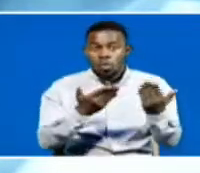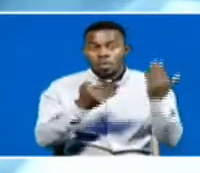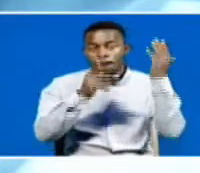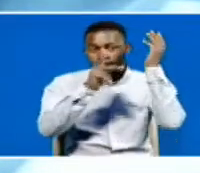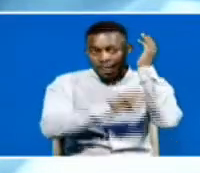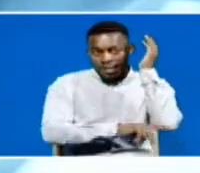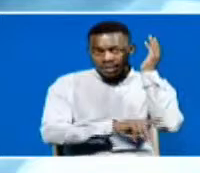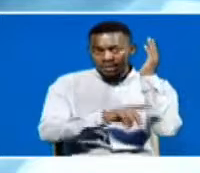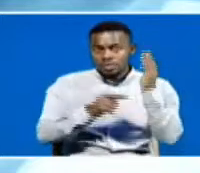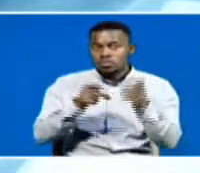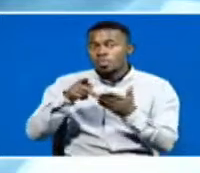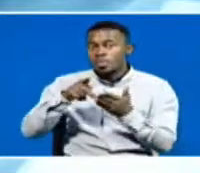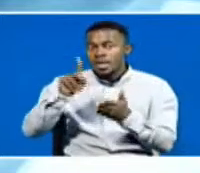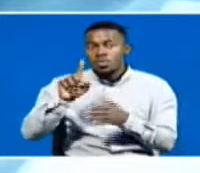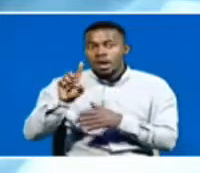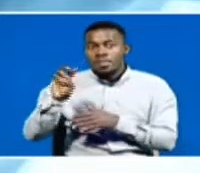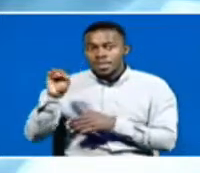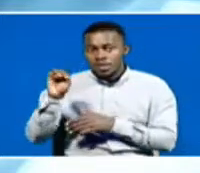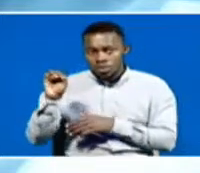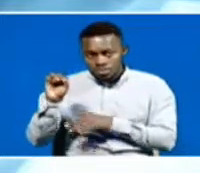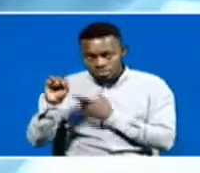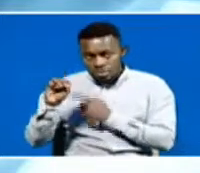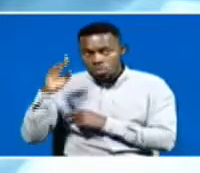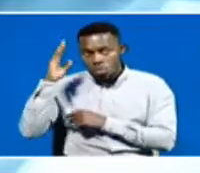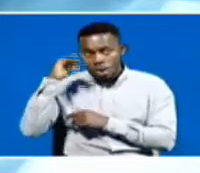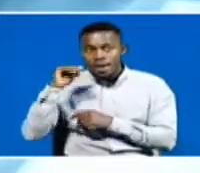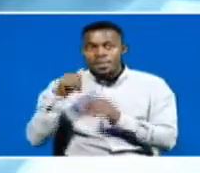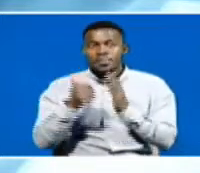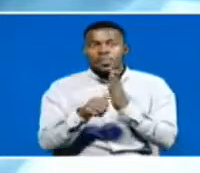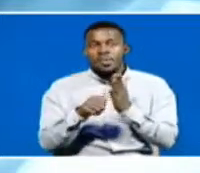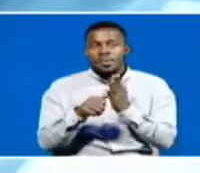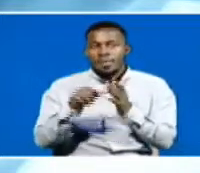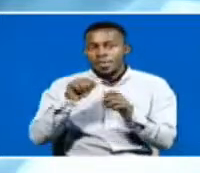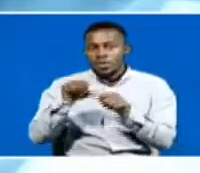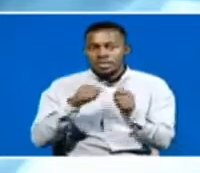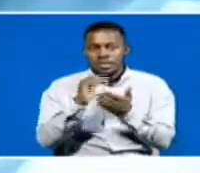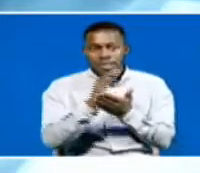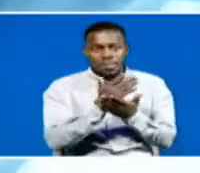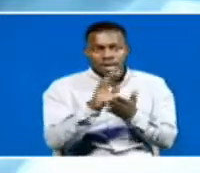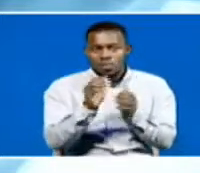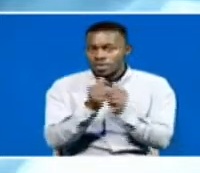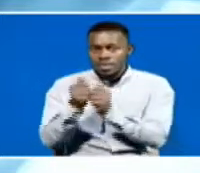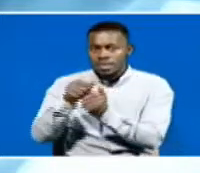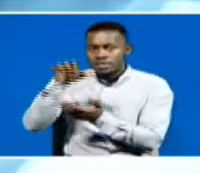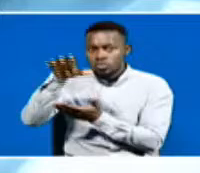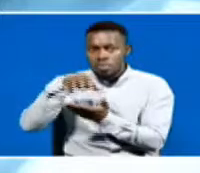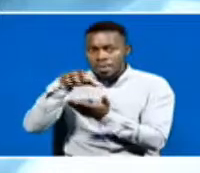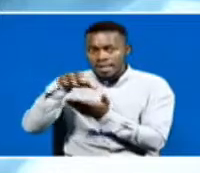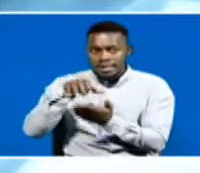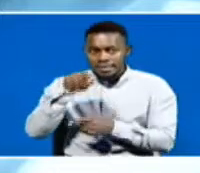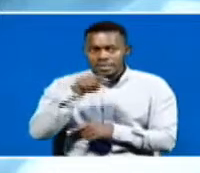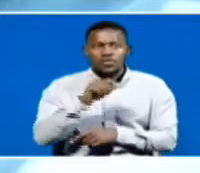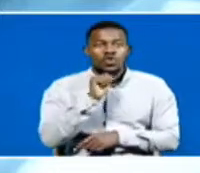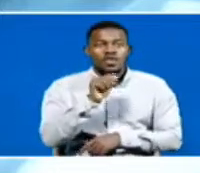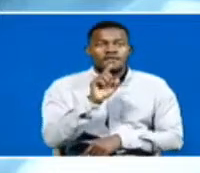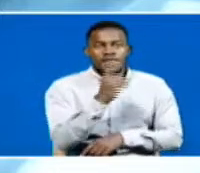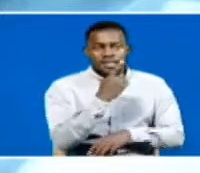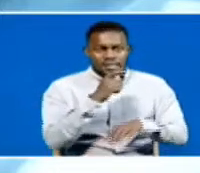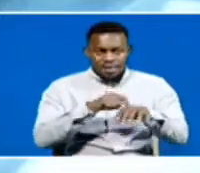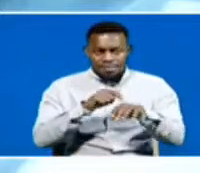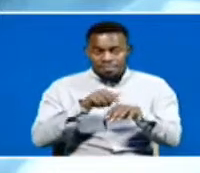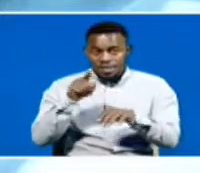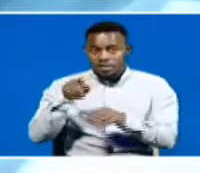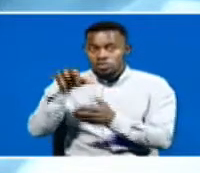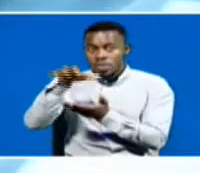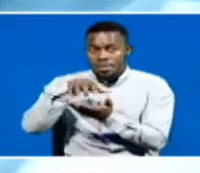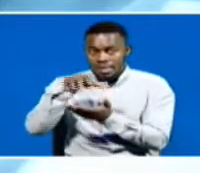for goods supplied. The Competition Authority of Kenya issued the highest ever fine, saying this was not the first time the Carrefour has been